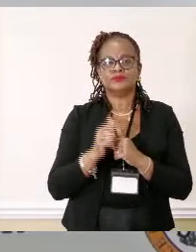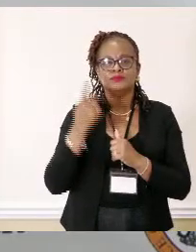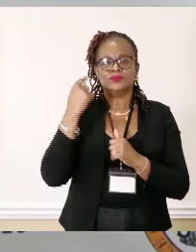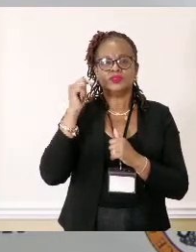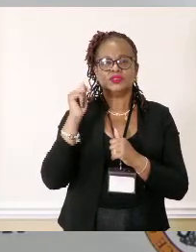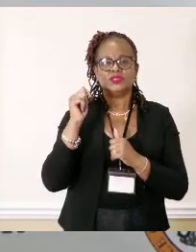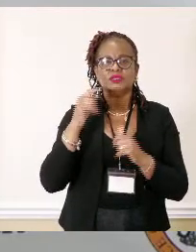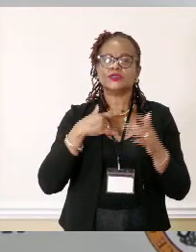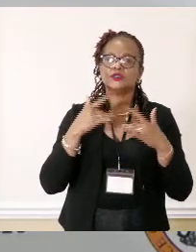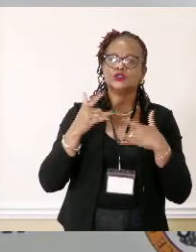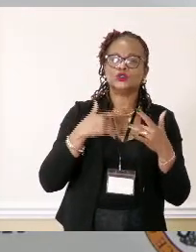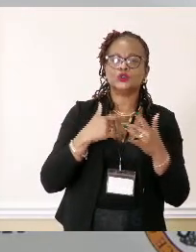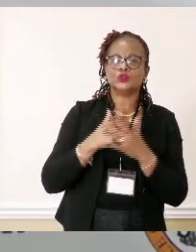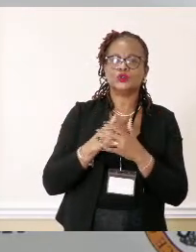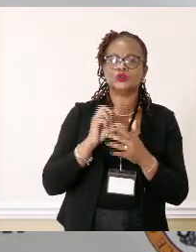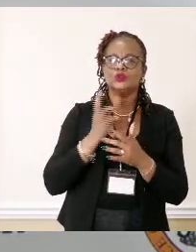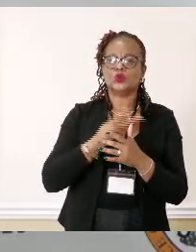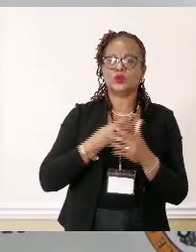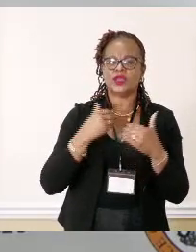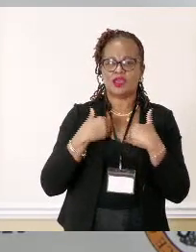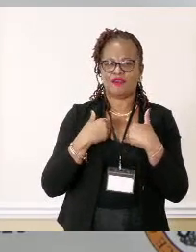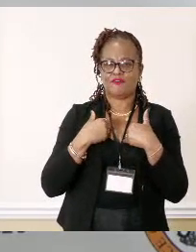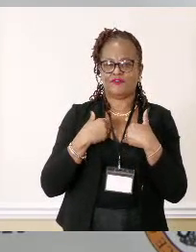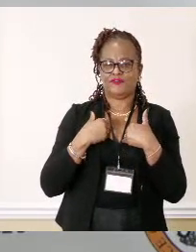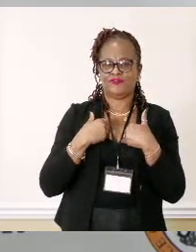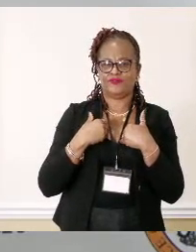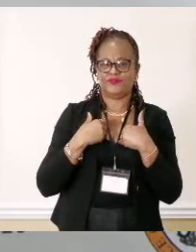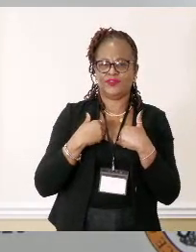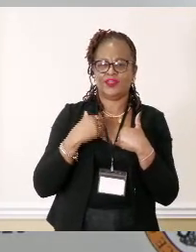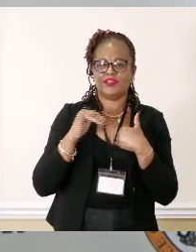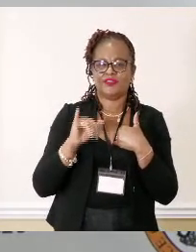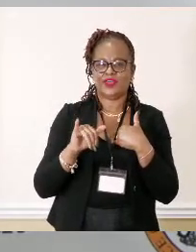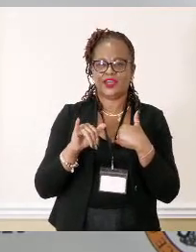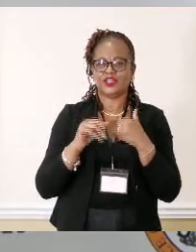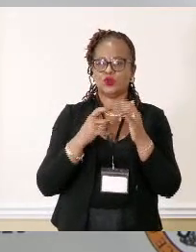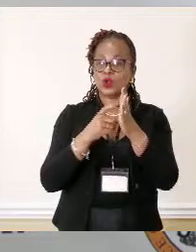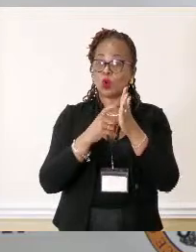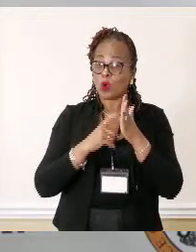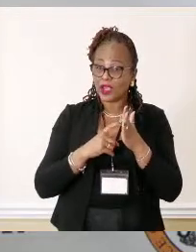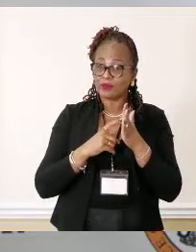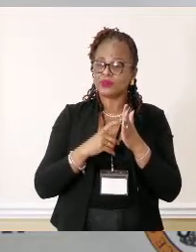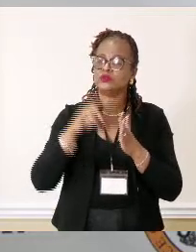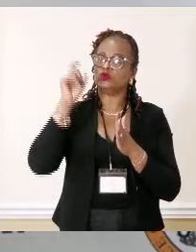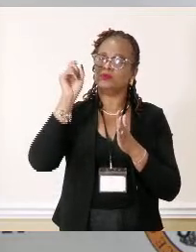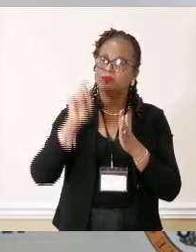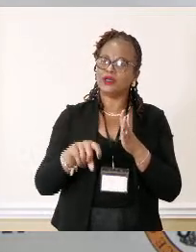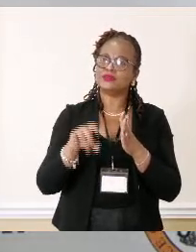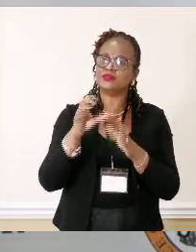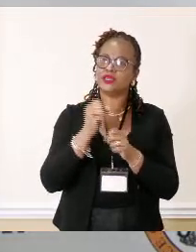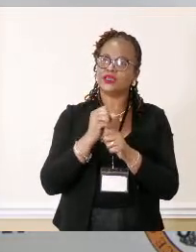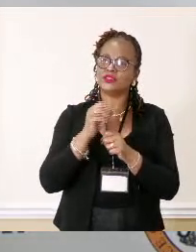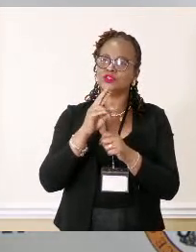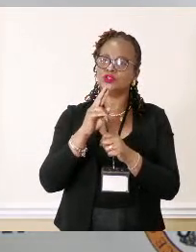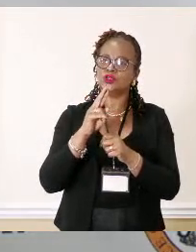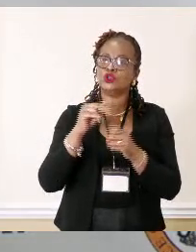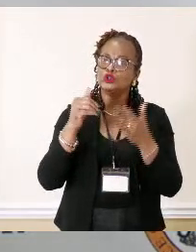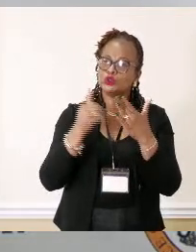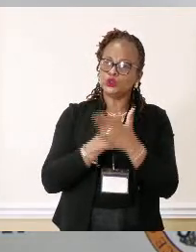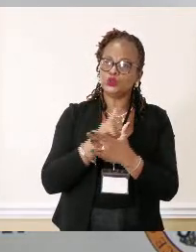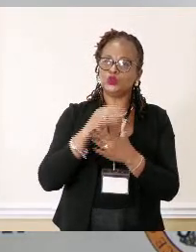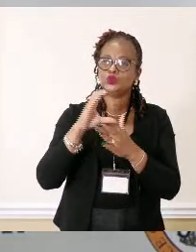The concern we have is that the requirement, we must get these rates, the new